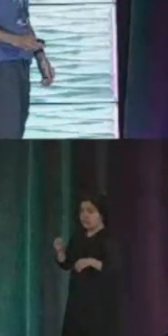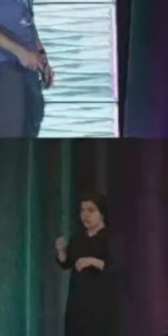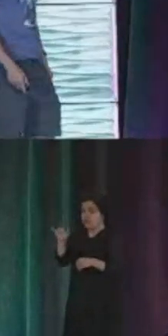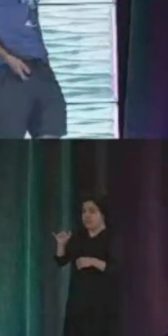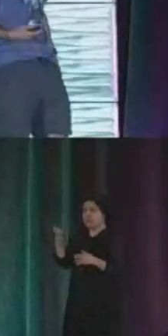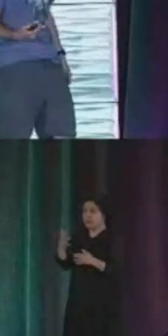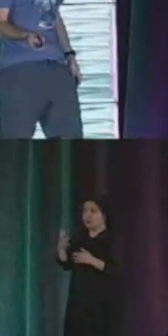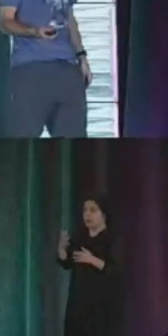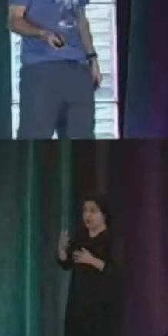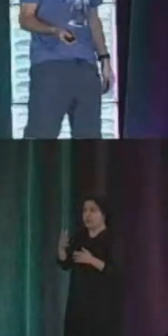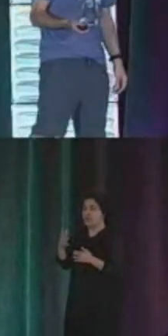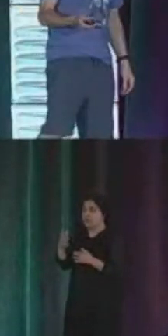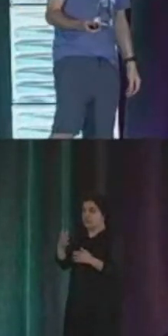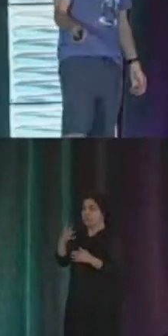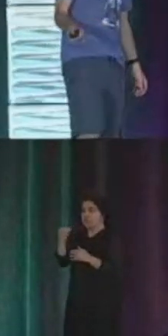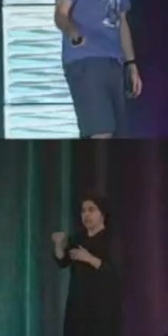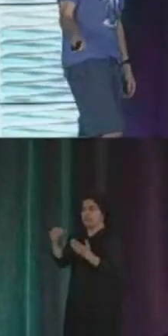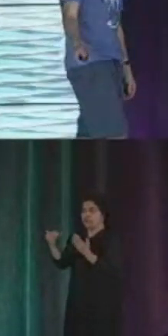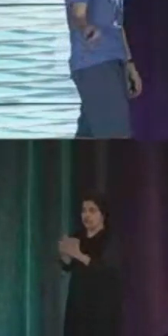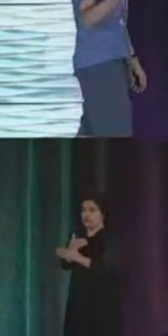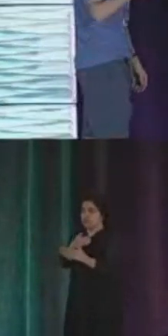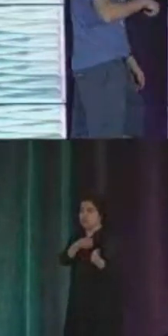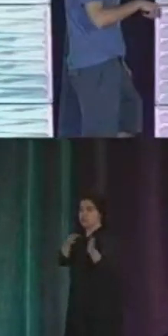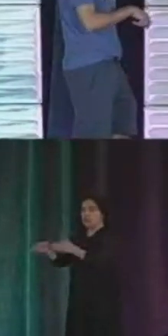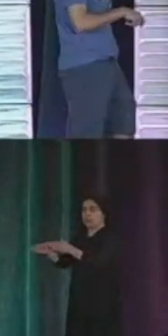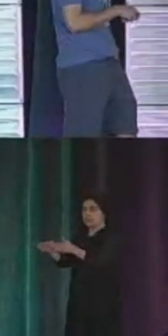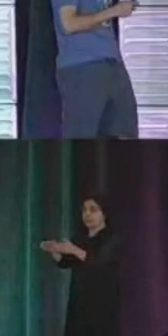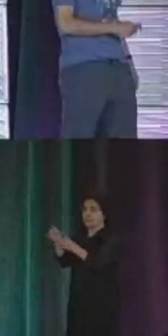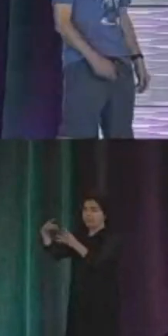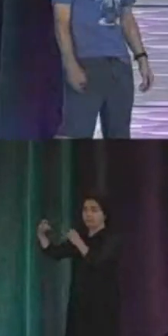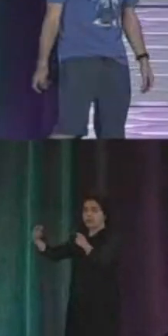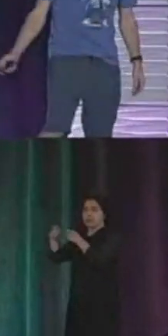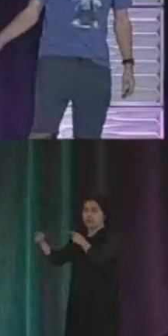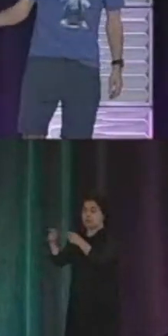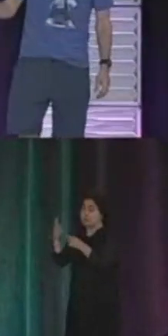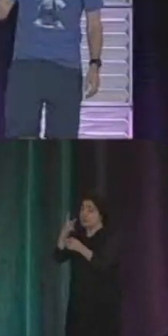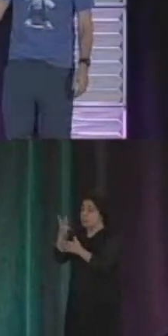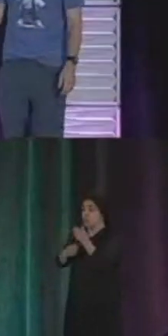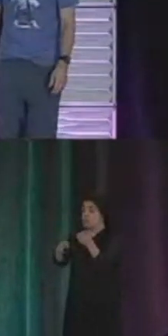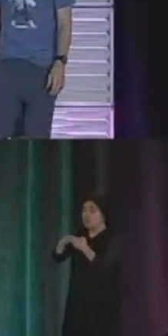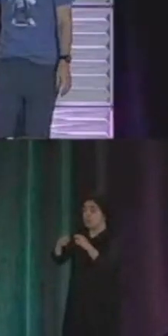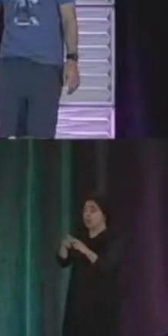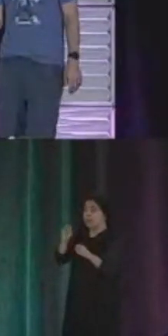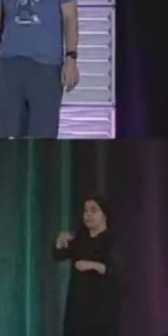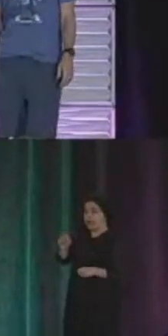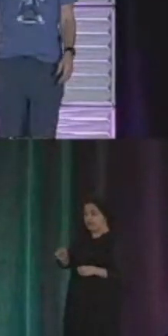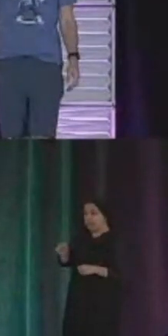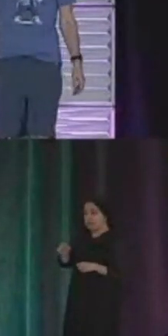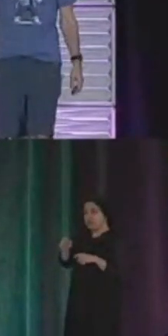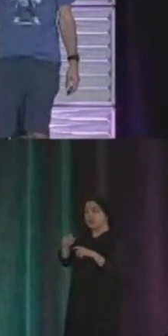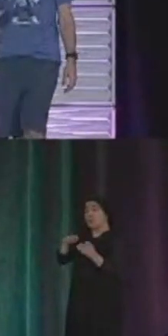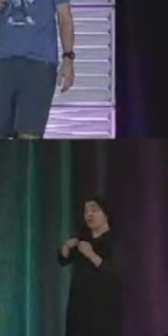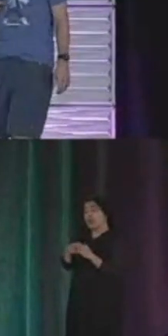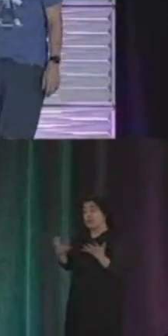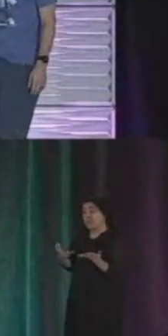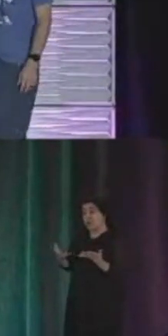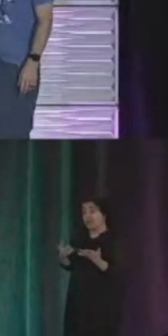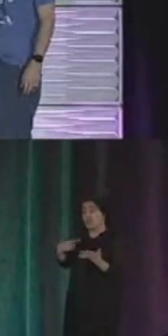went this direction. And we also get UI feedback control. So we solved both of the problems of MPAs. The problem is we're preventing